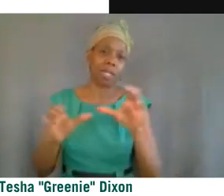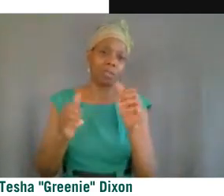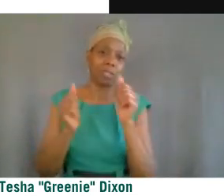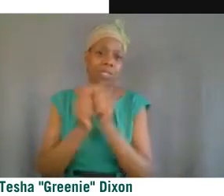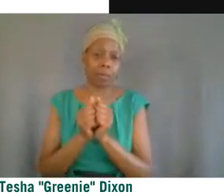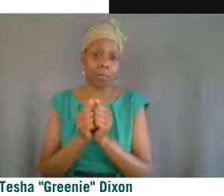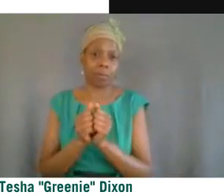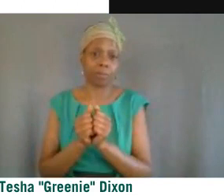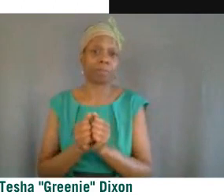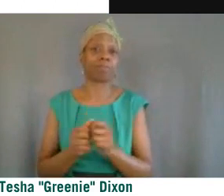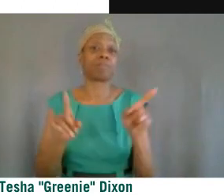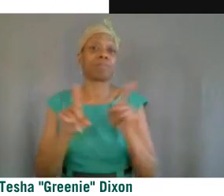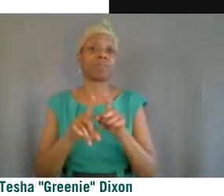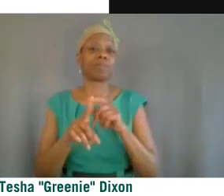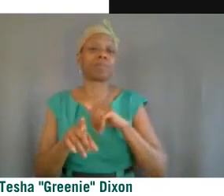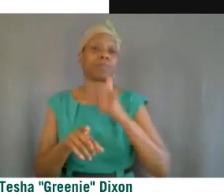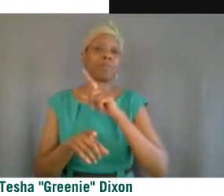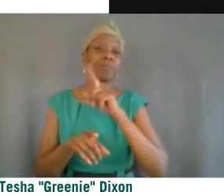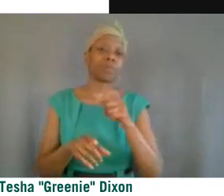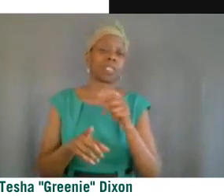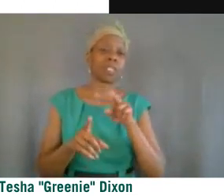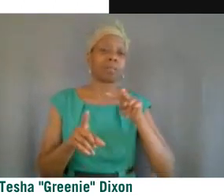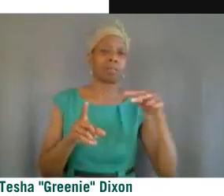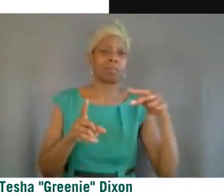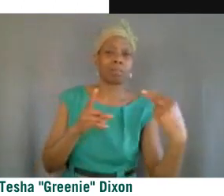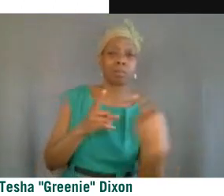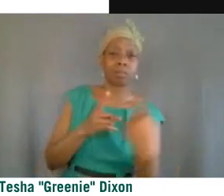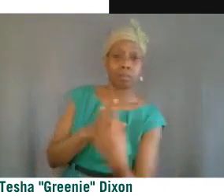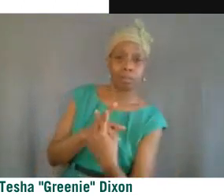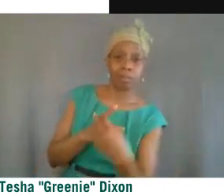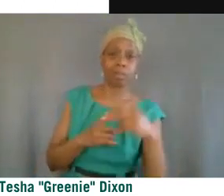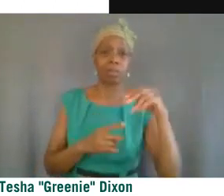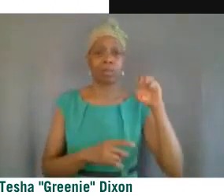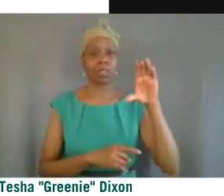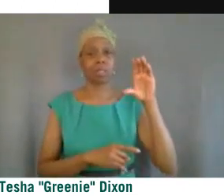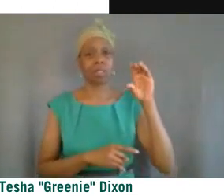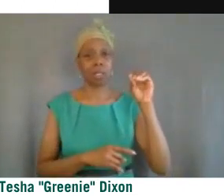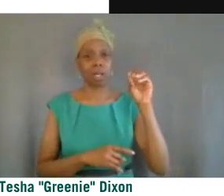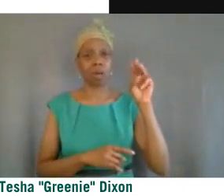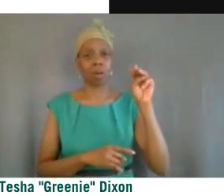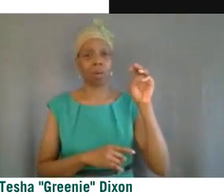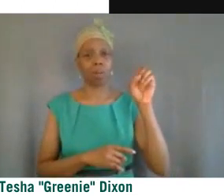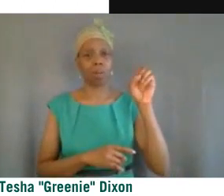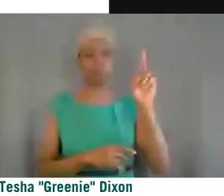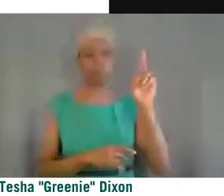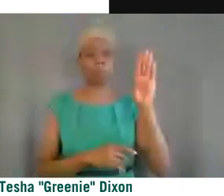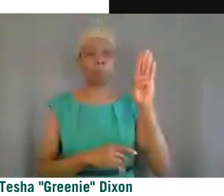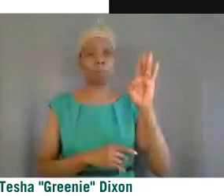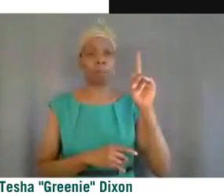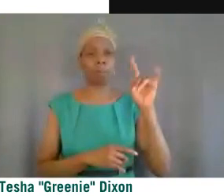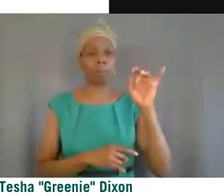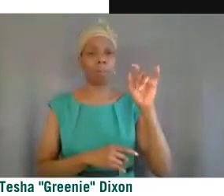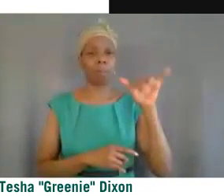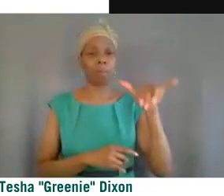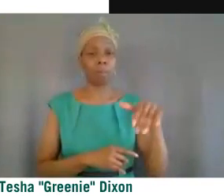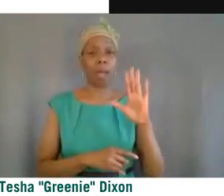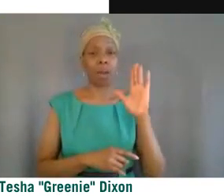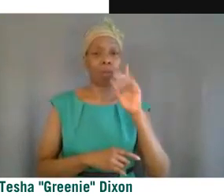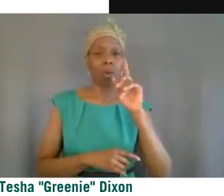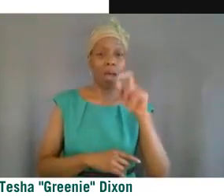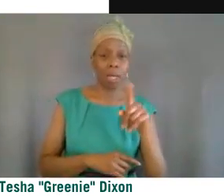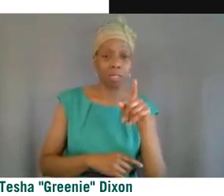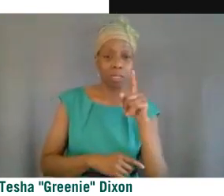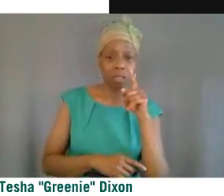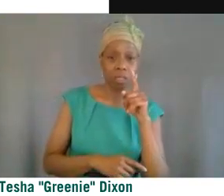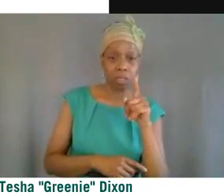there's also another question, and this sort of comes around to the comorbidities. And Dr. Norris, I'll ask you around with this question. And so someone